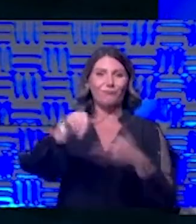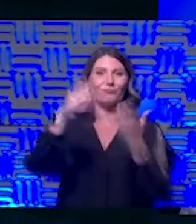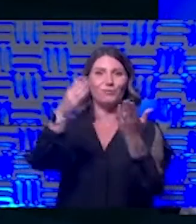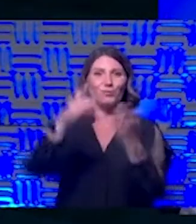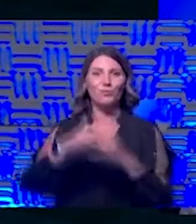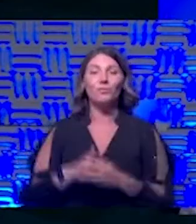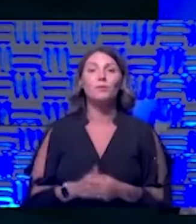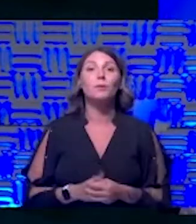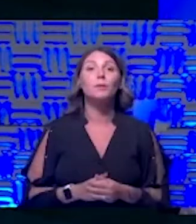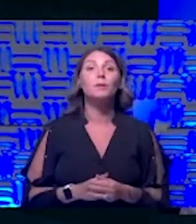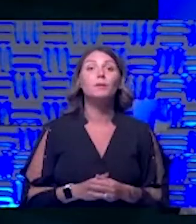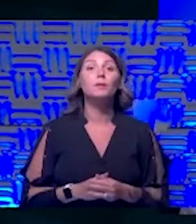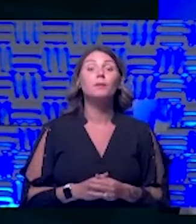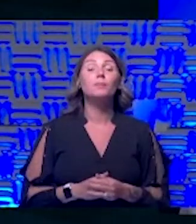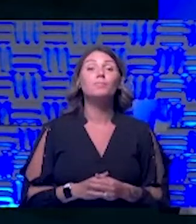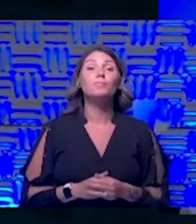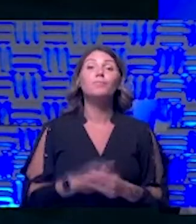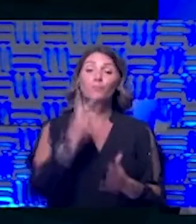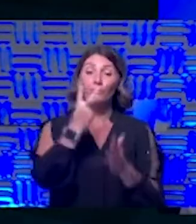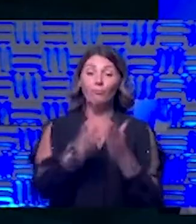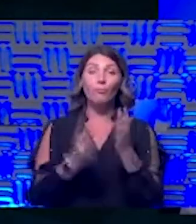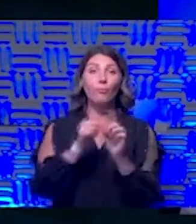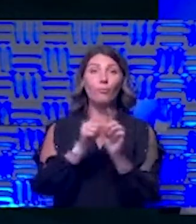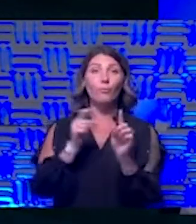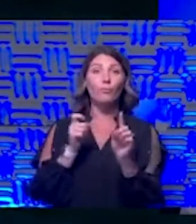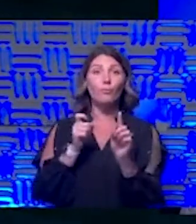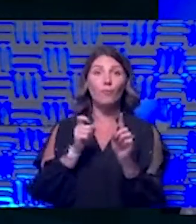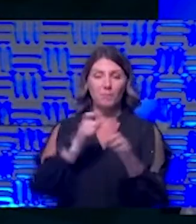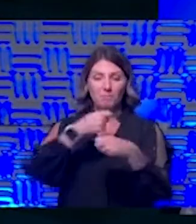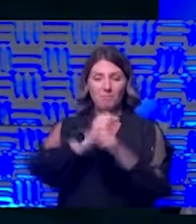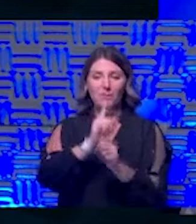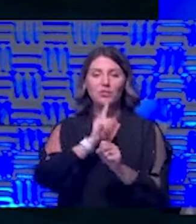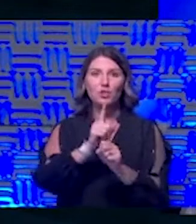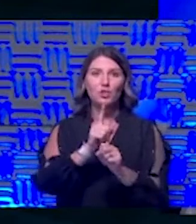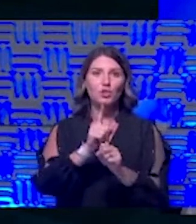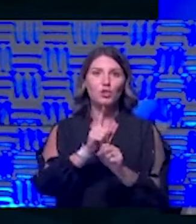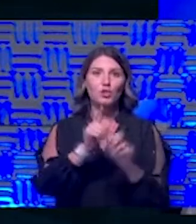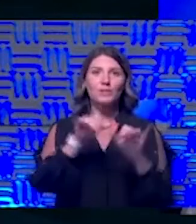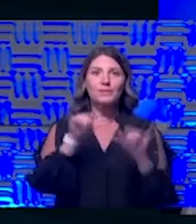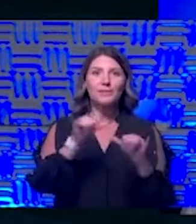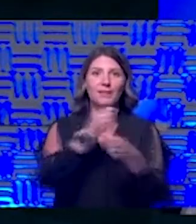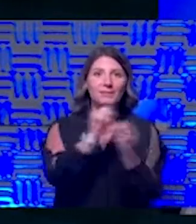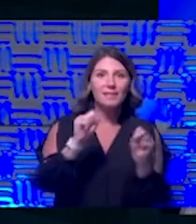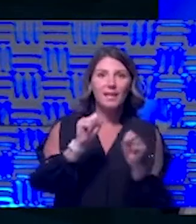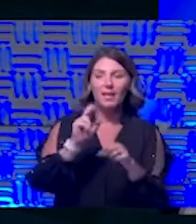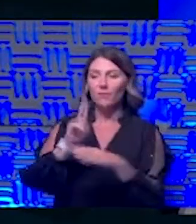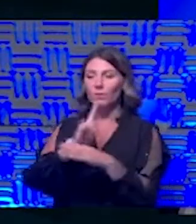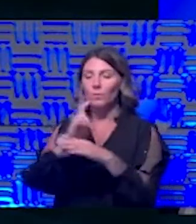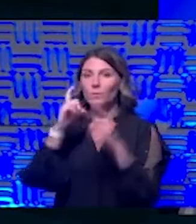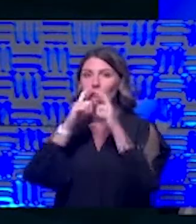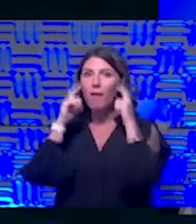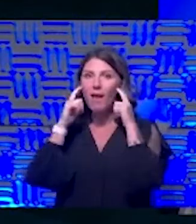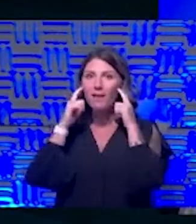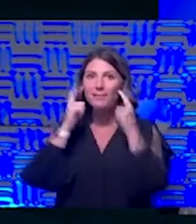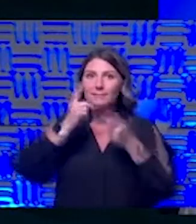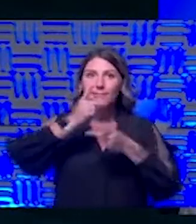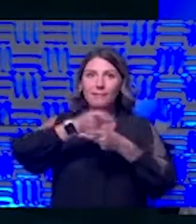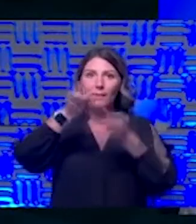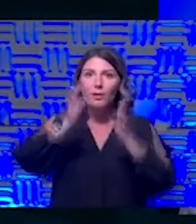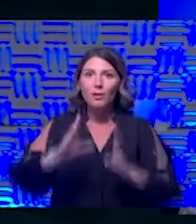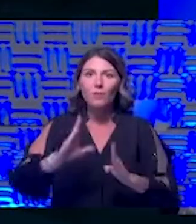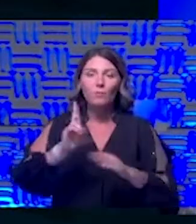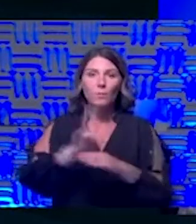what we are doing, both by trying to make sure you stay safe, wearing a mask, your caregiver is going to wear a mask, lots of